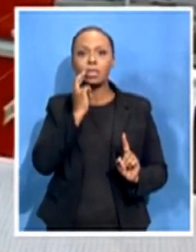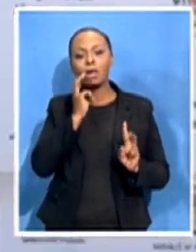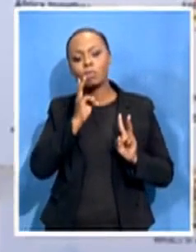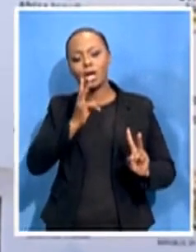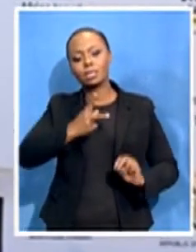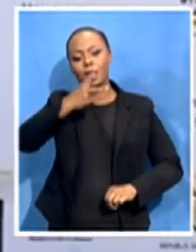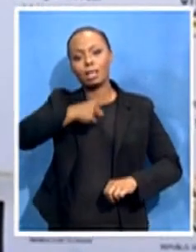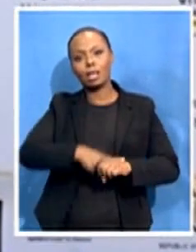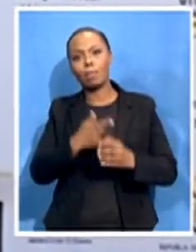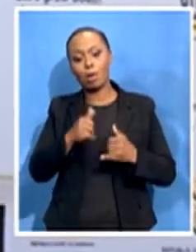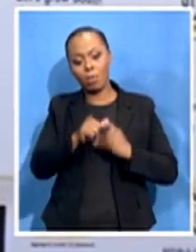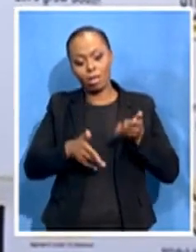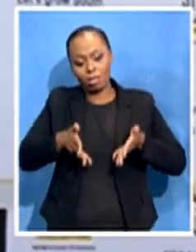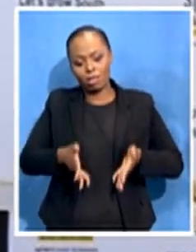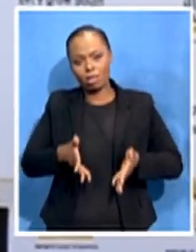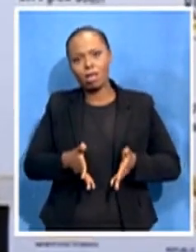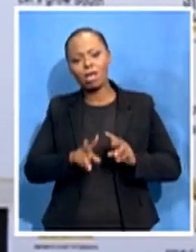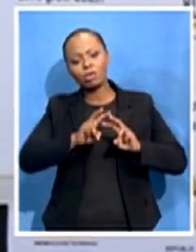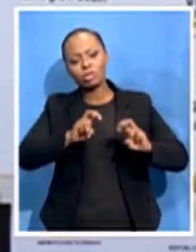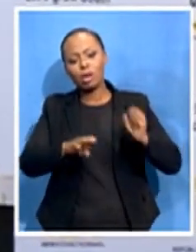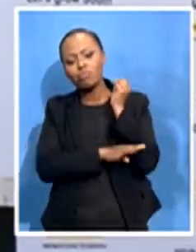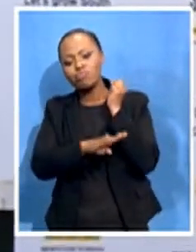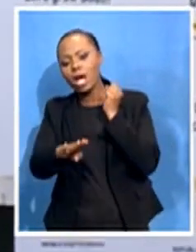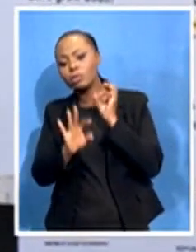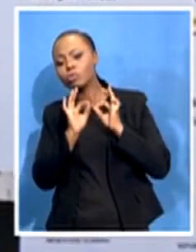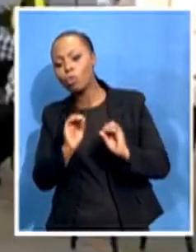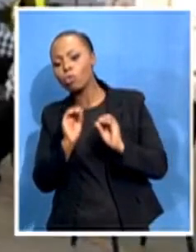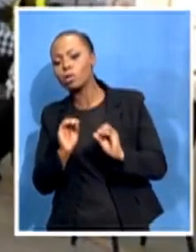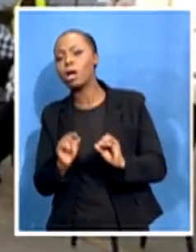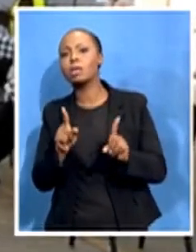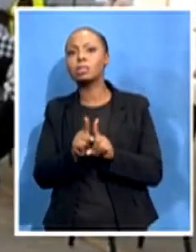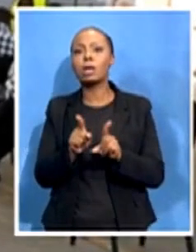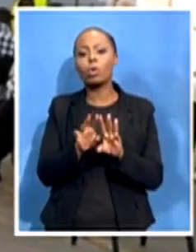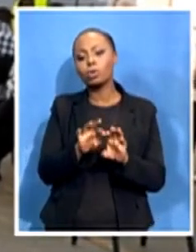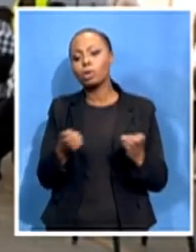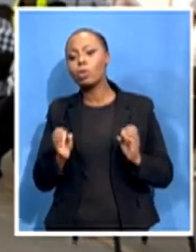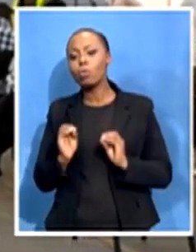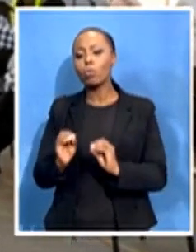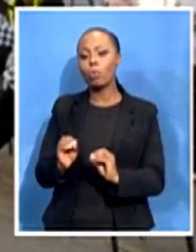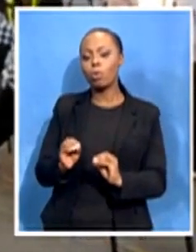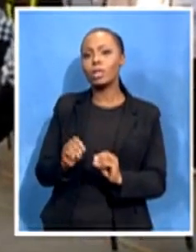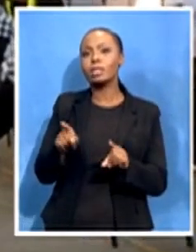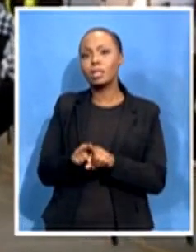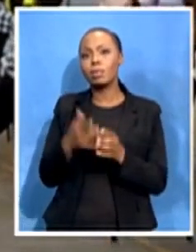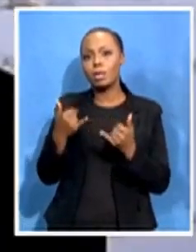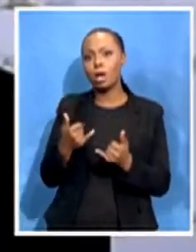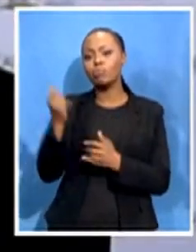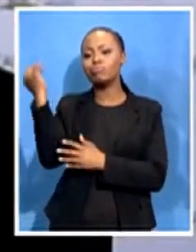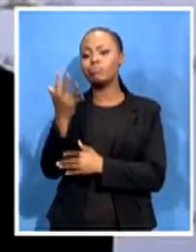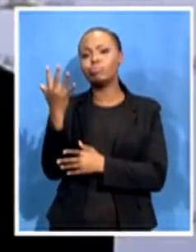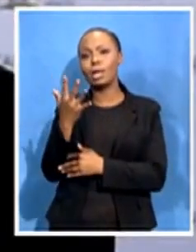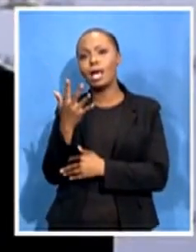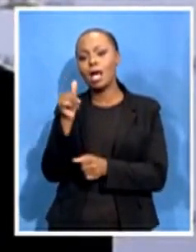and held talks about the summer initiation season, which is still suspended. Outreach and awareness campaigns were conducted.